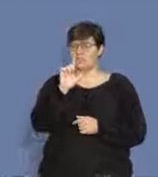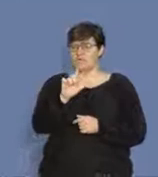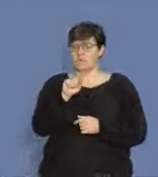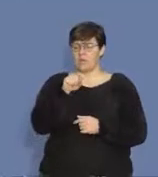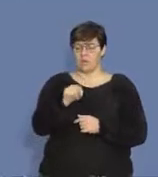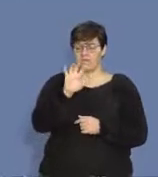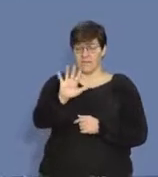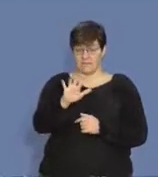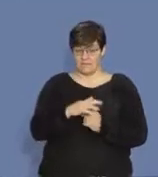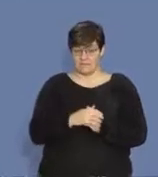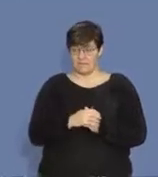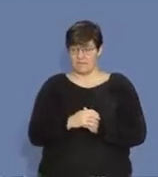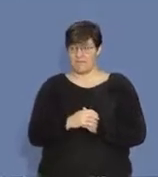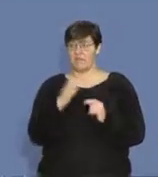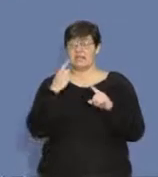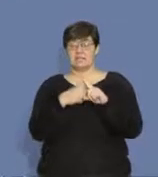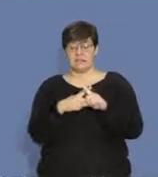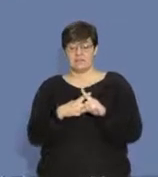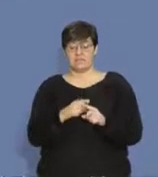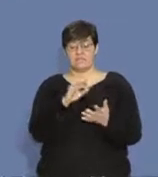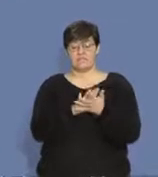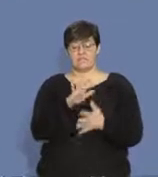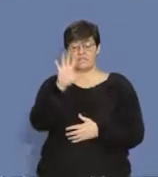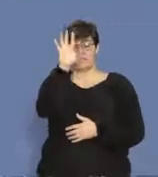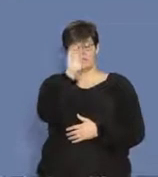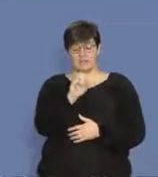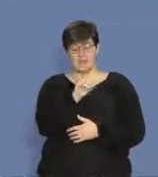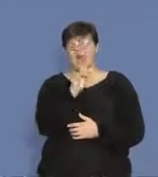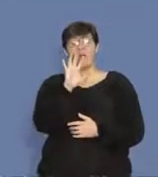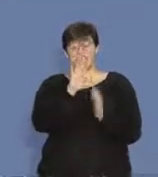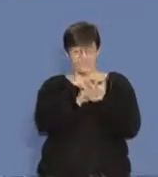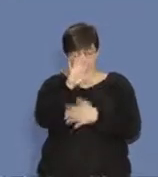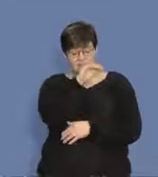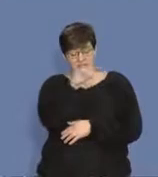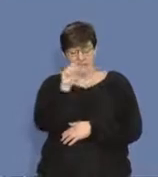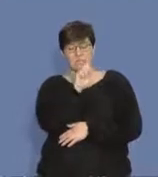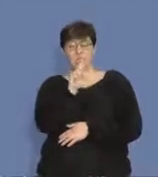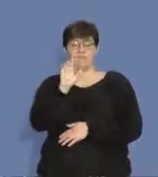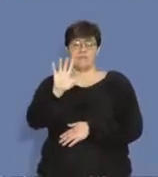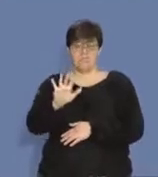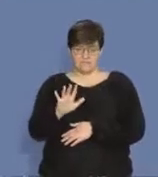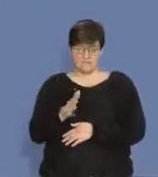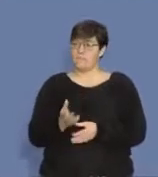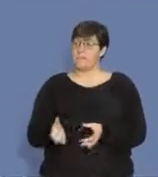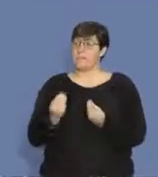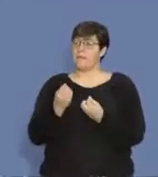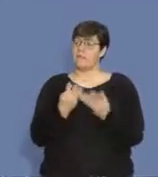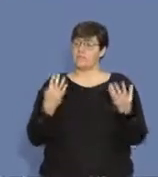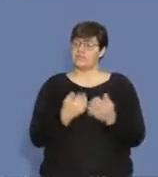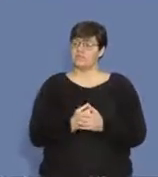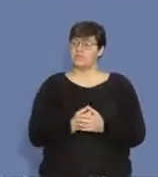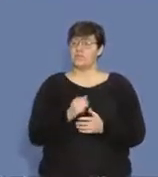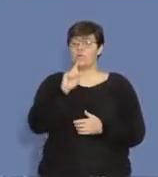1437.5 times 15 divided by 115 will give me a figure of, there we go,